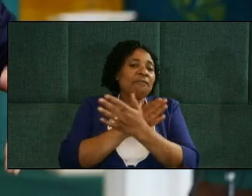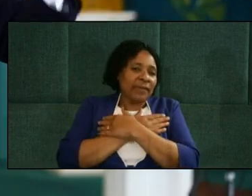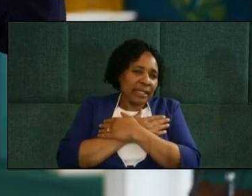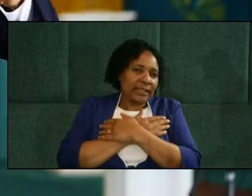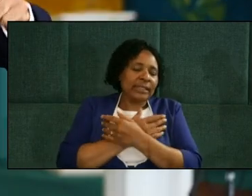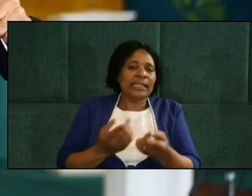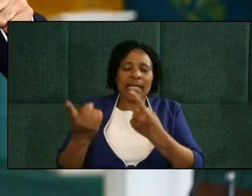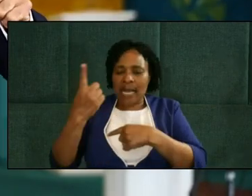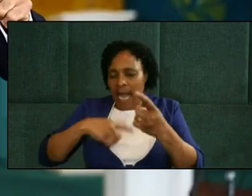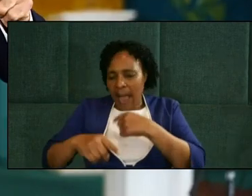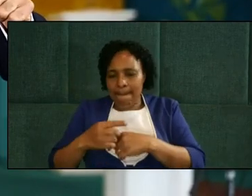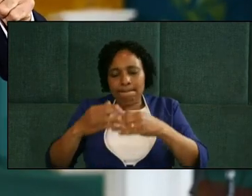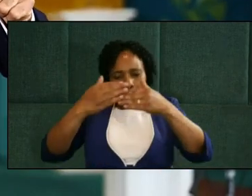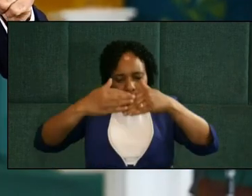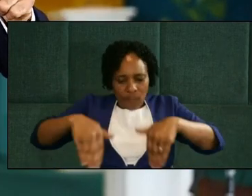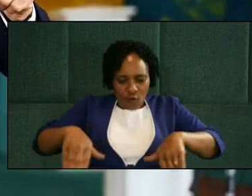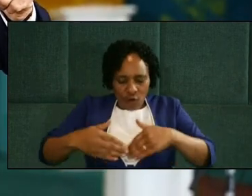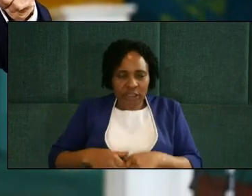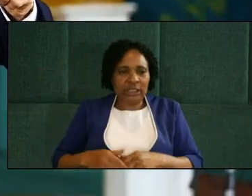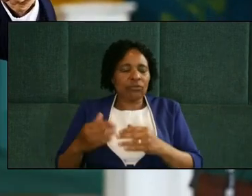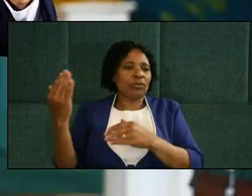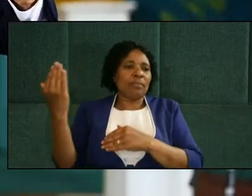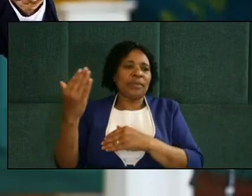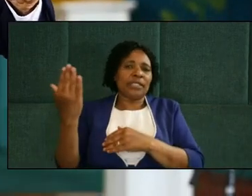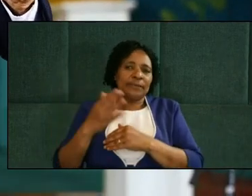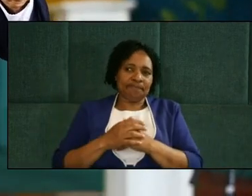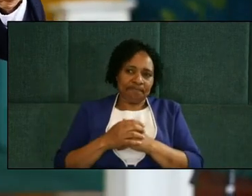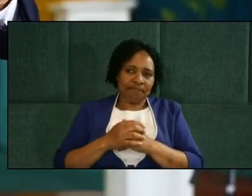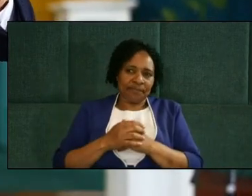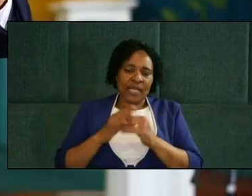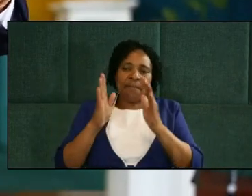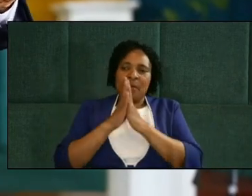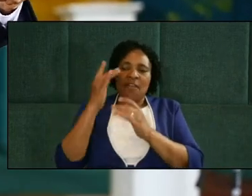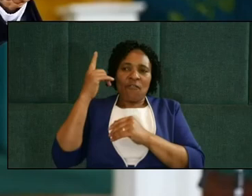Come up front. Say, preacher, pray for me that when